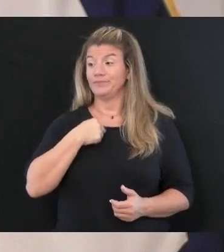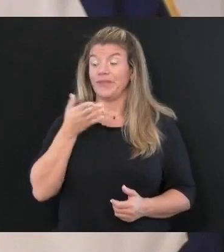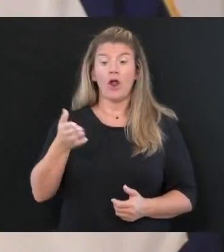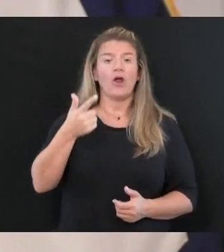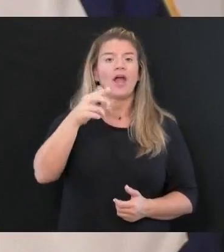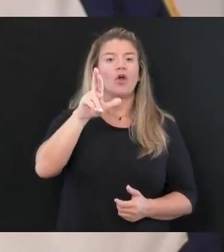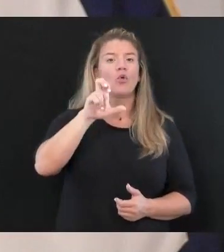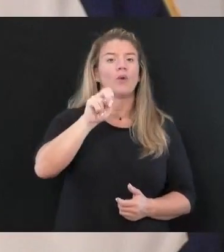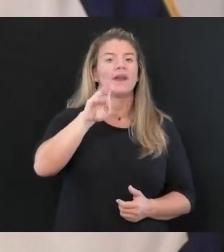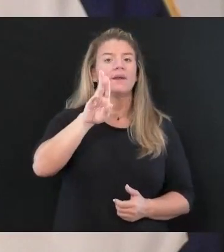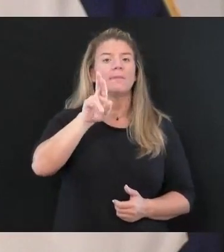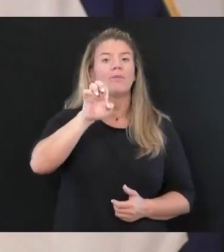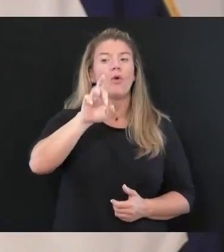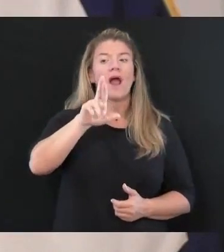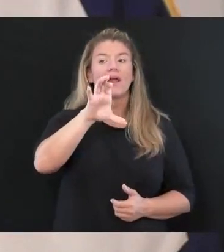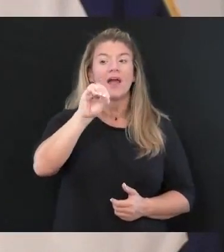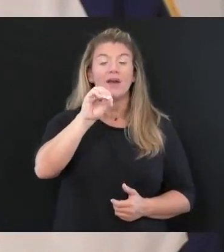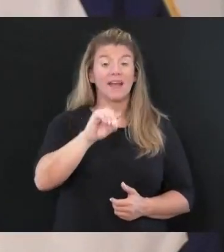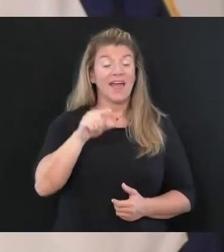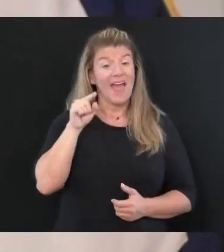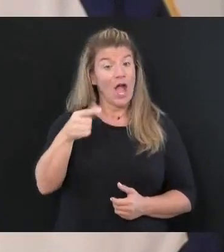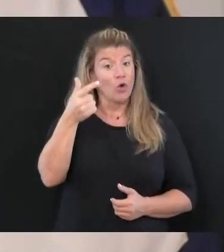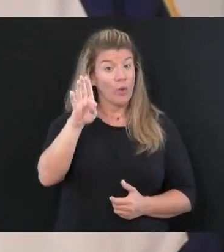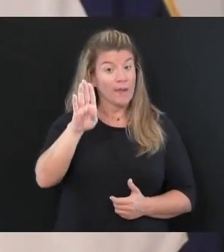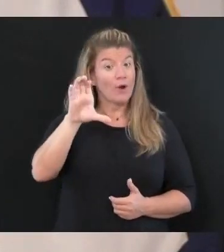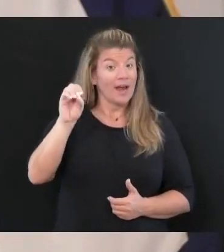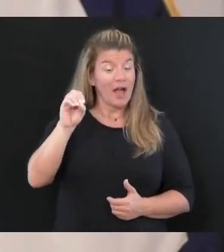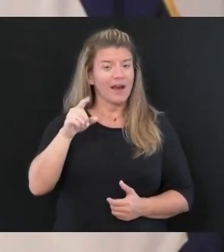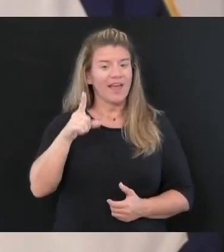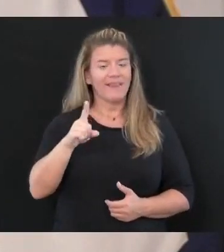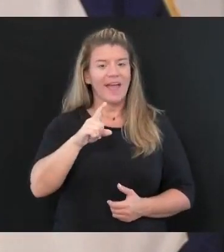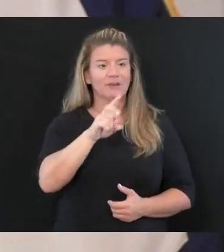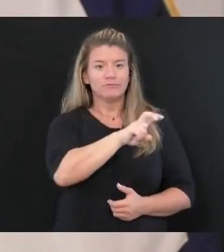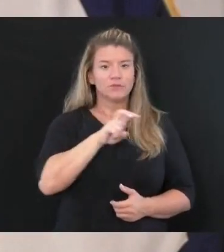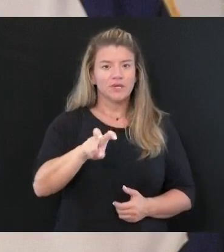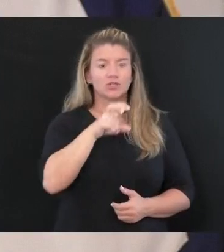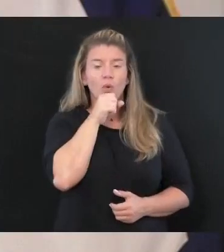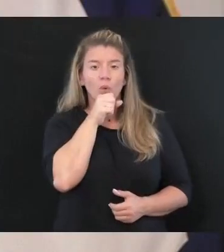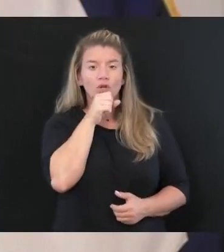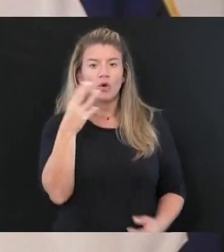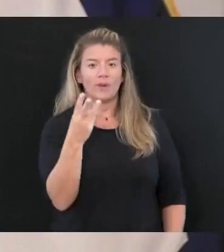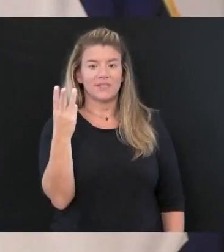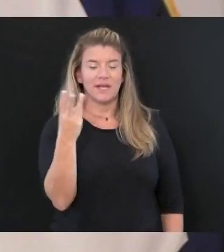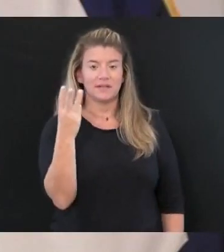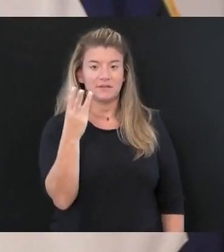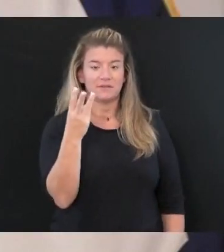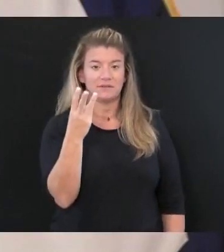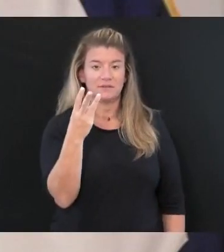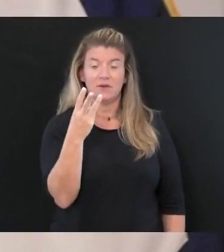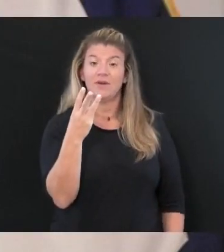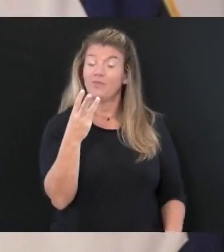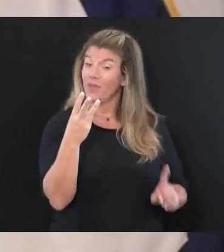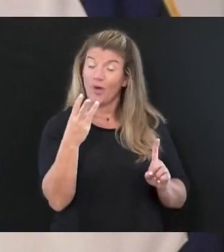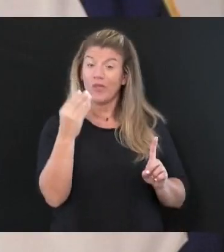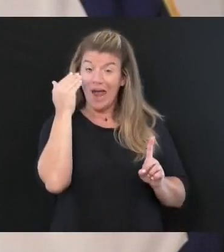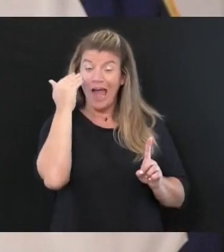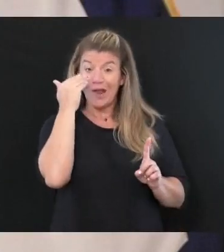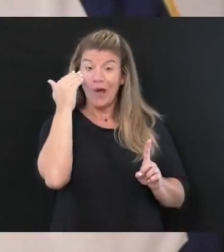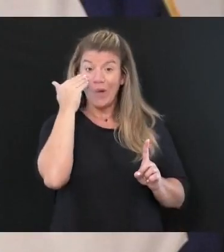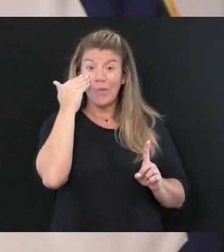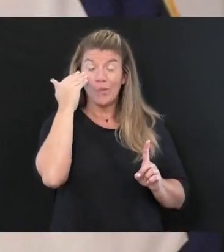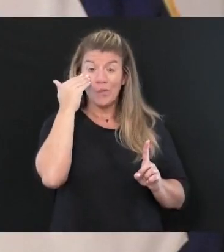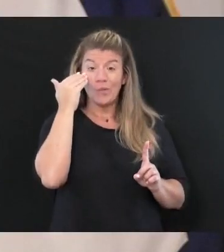Greenbrier County, and Greenbrier County goes to orange on Wednesday. Well, I know that